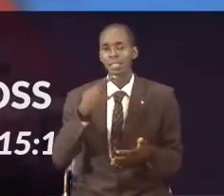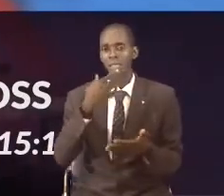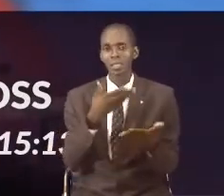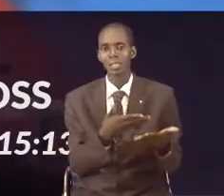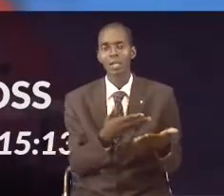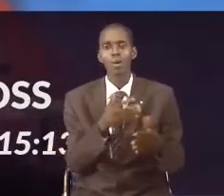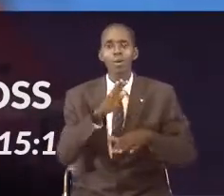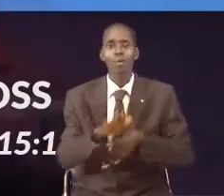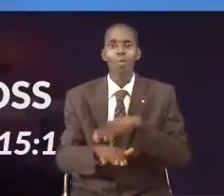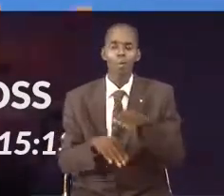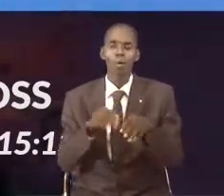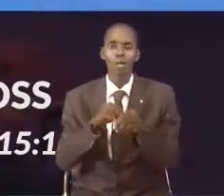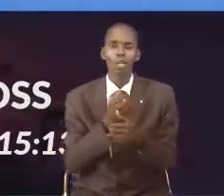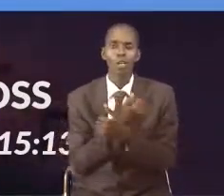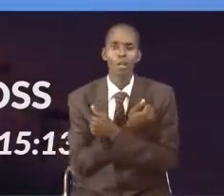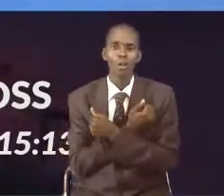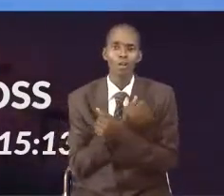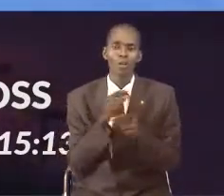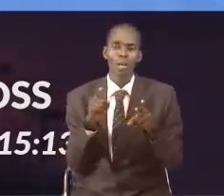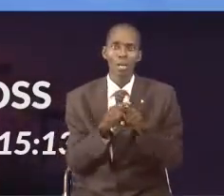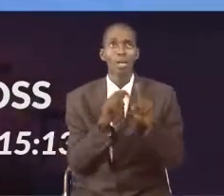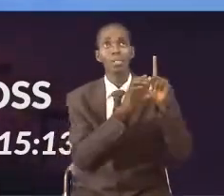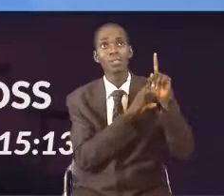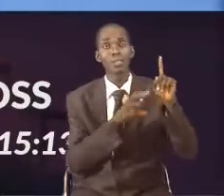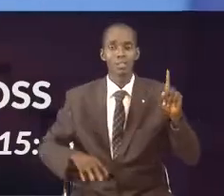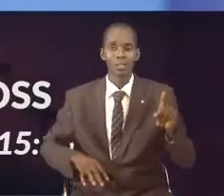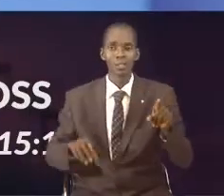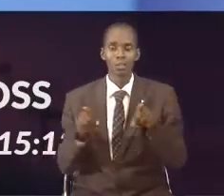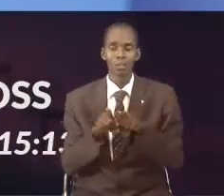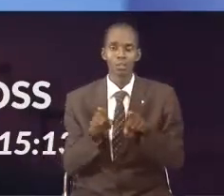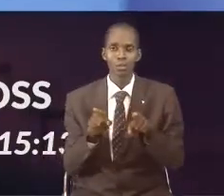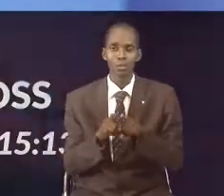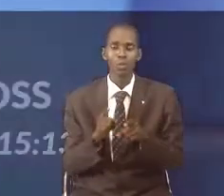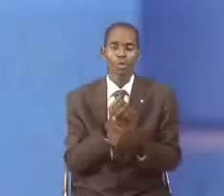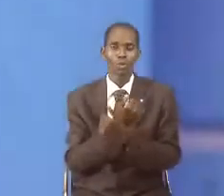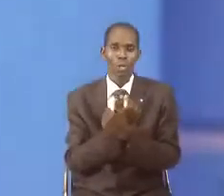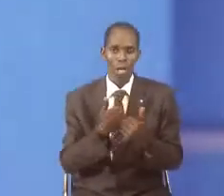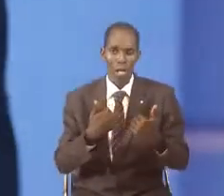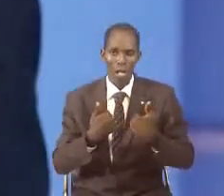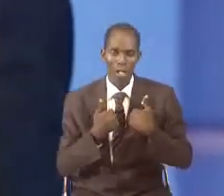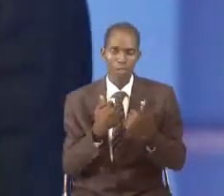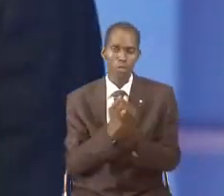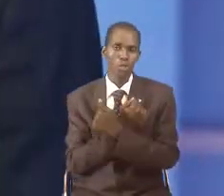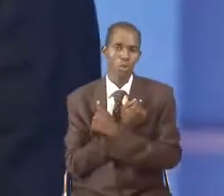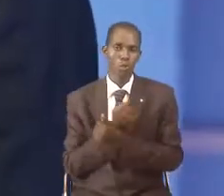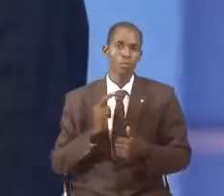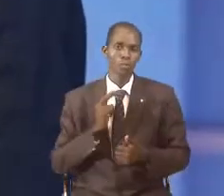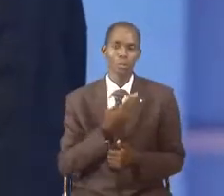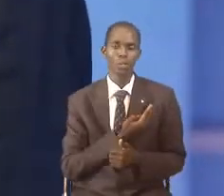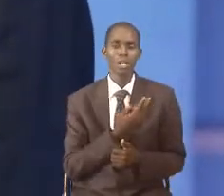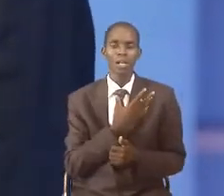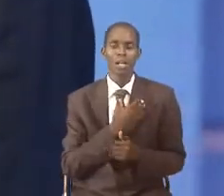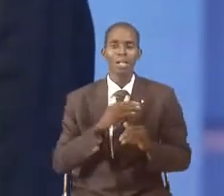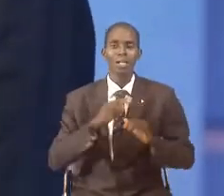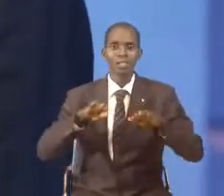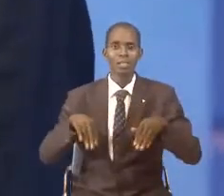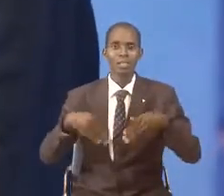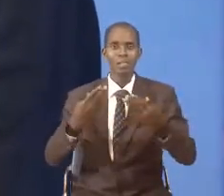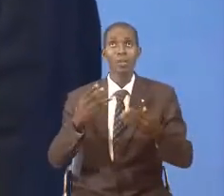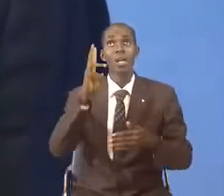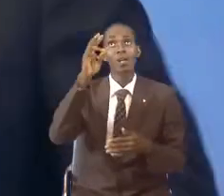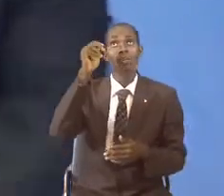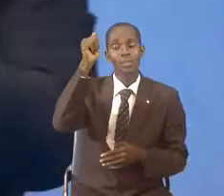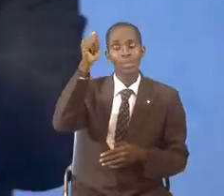2, it says, and walk in love, as Christ also has loved